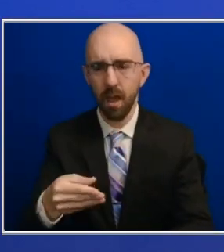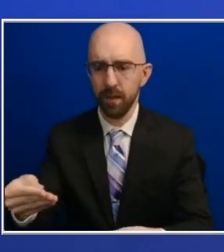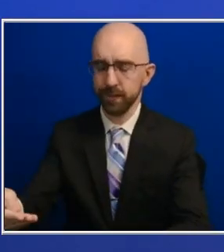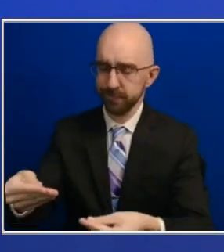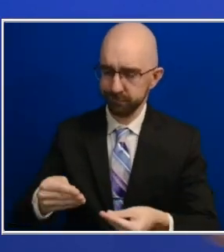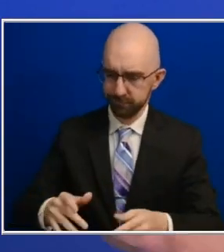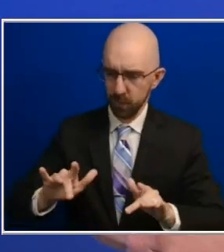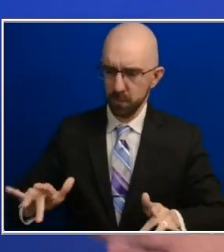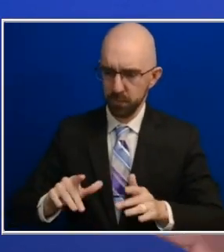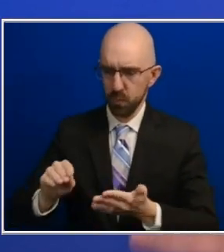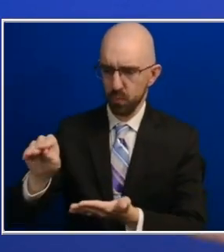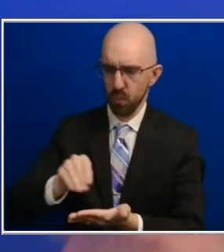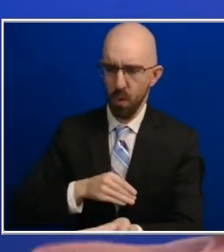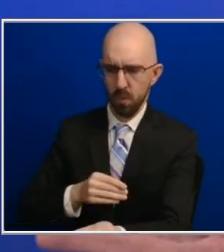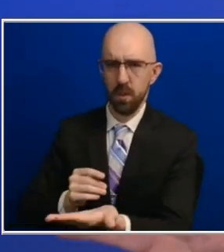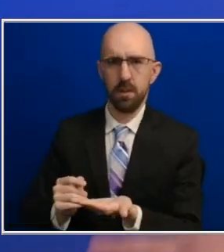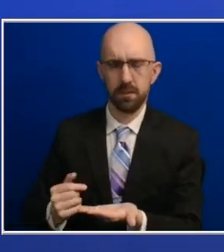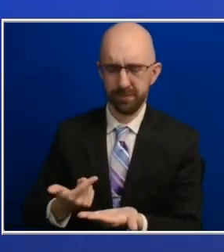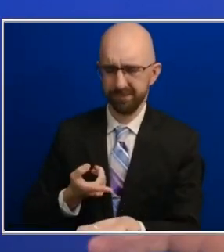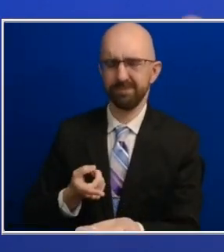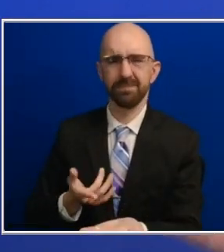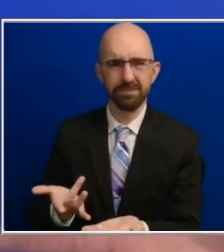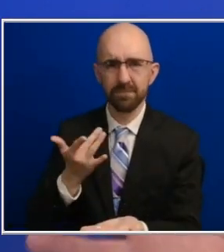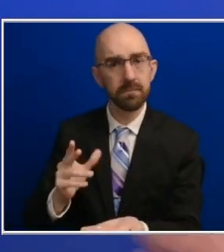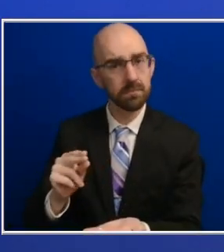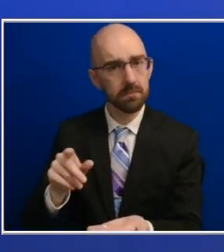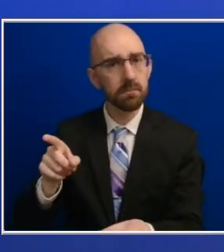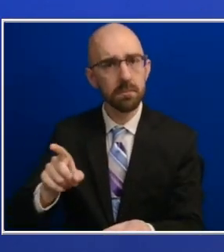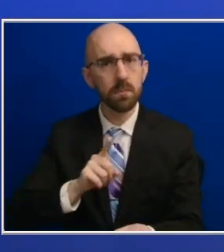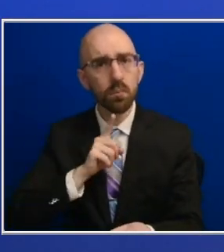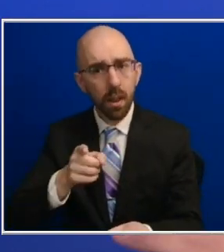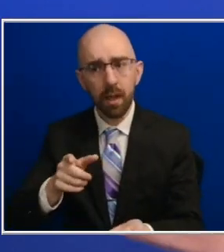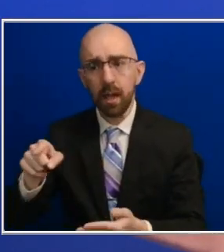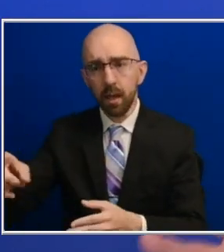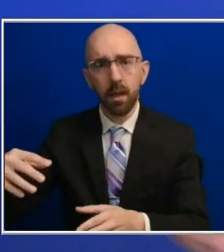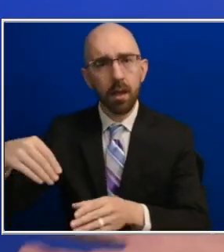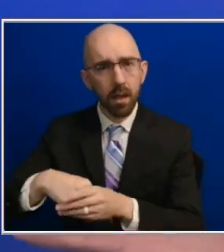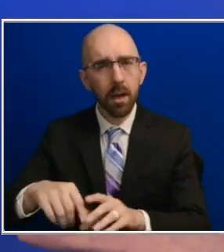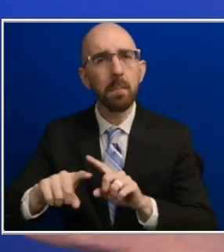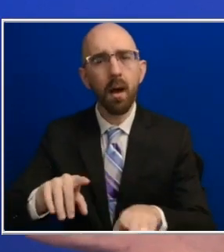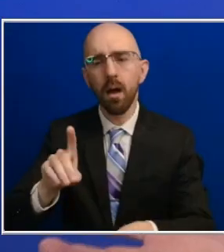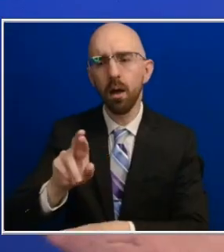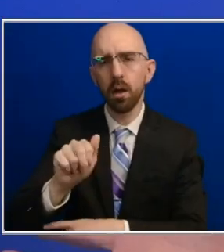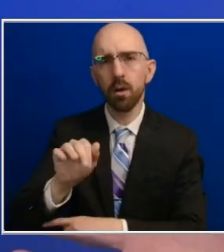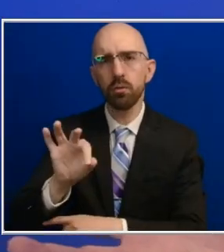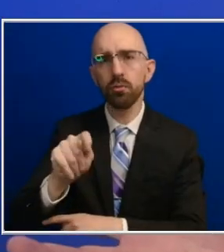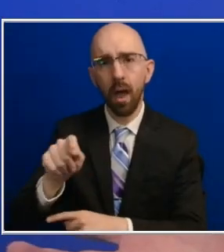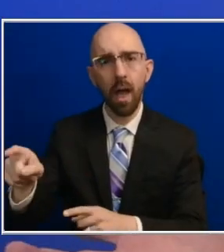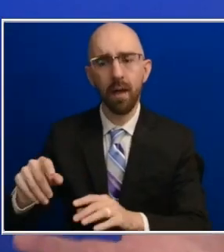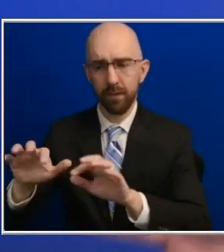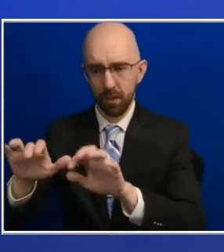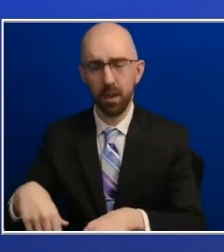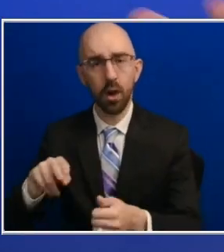from the AI agent, but you're getting a drafted response that the nurse can then take a look at,